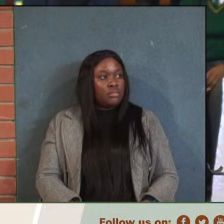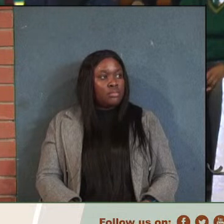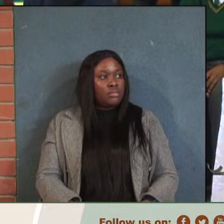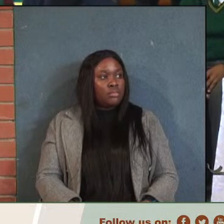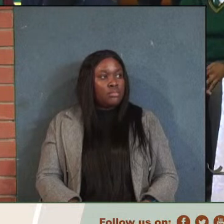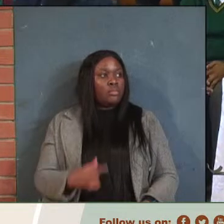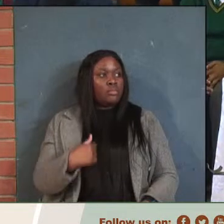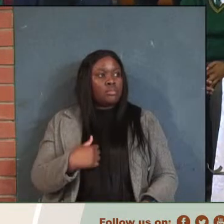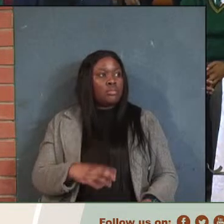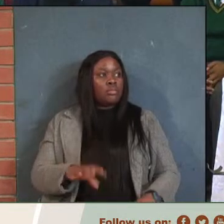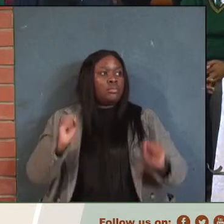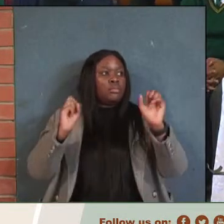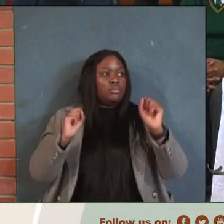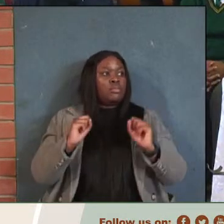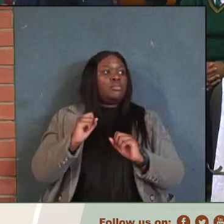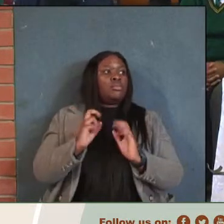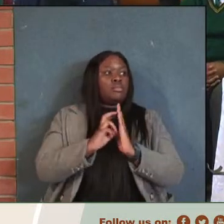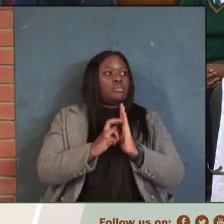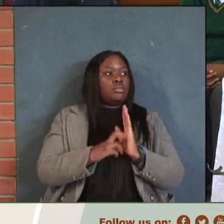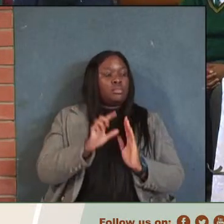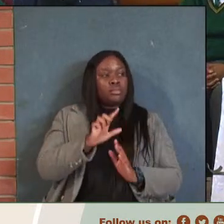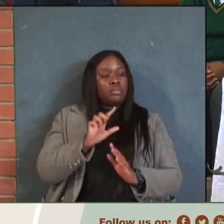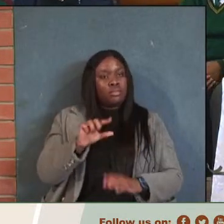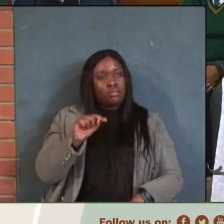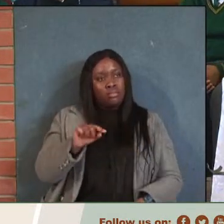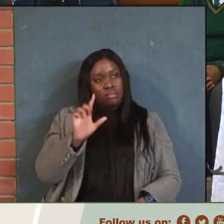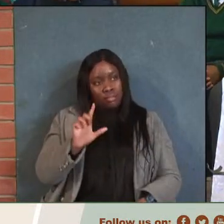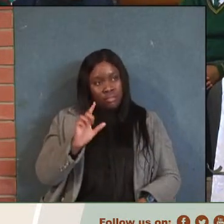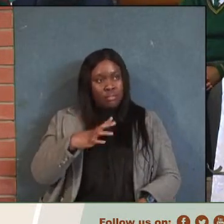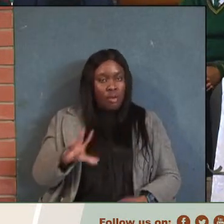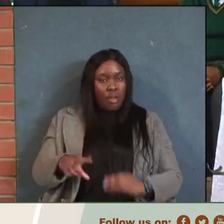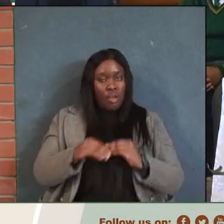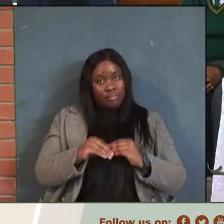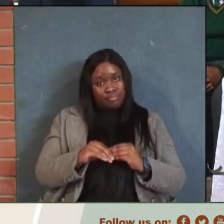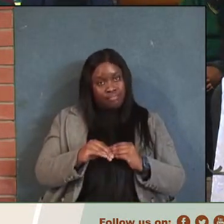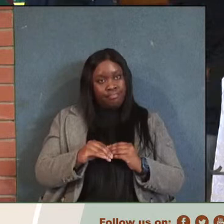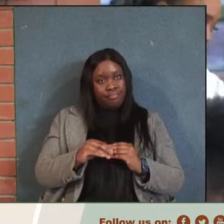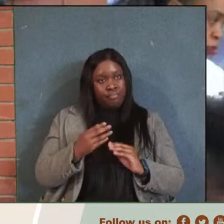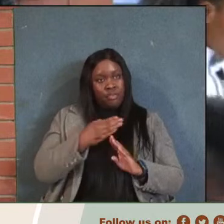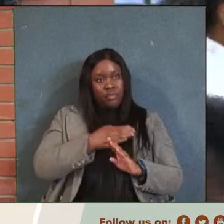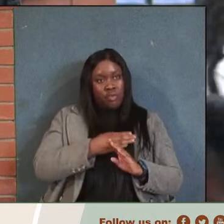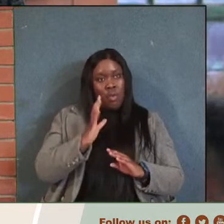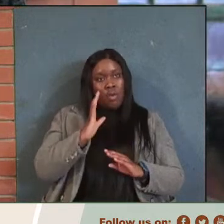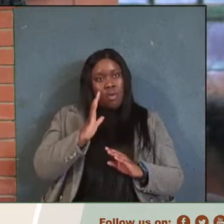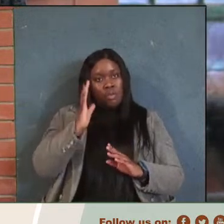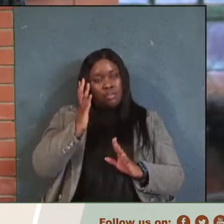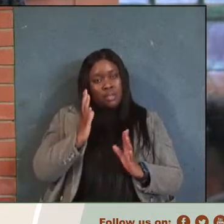Rule number 77.7. I'd just like to add on to a point that Honorable Ndaba